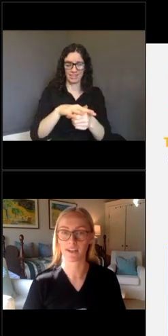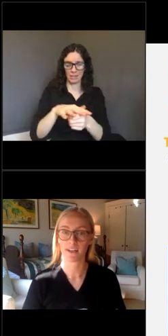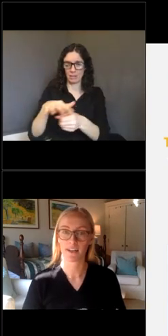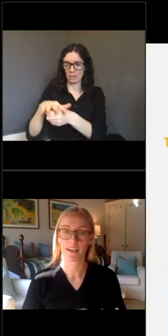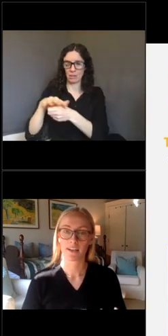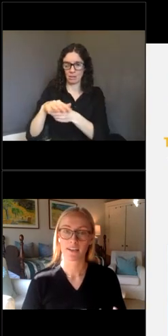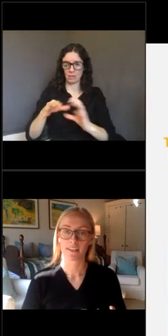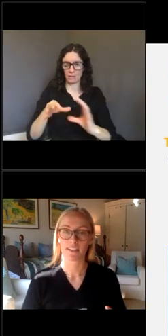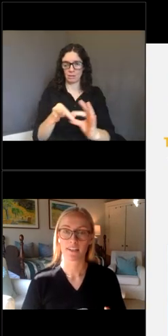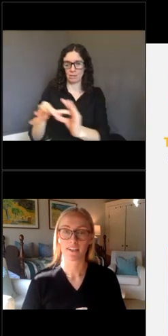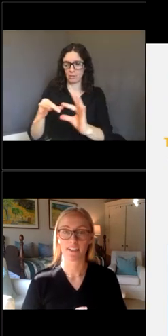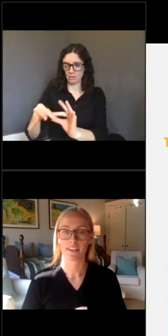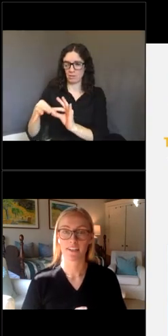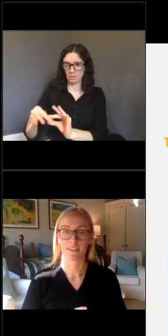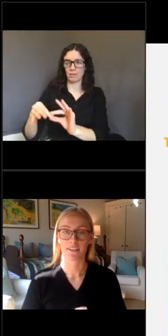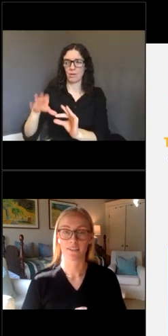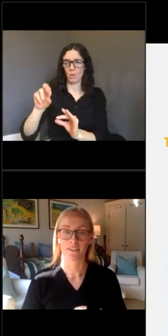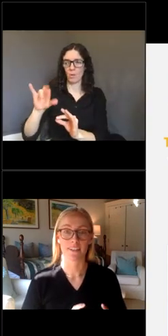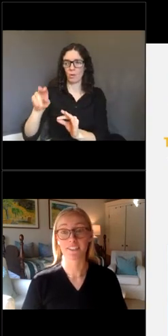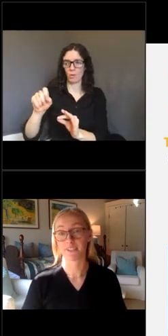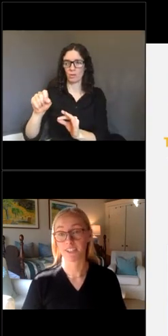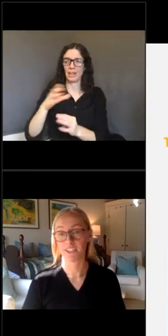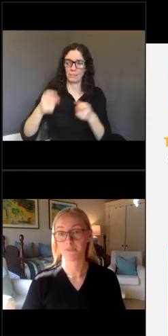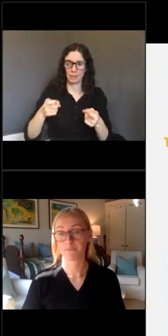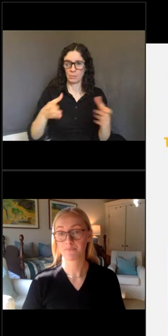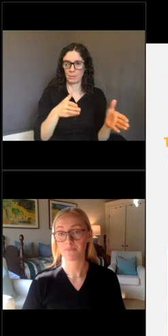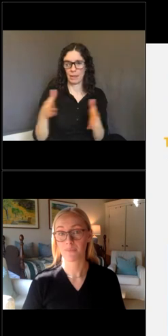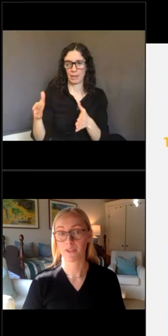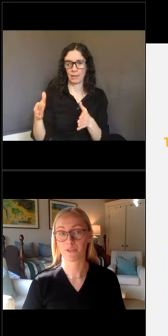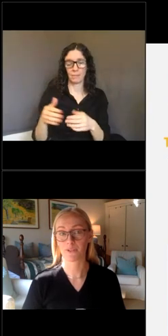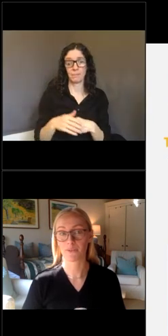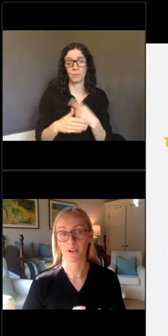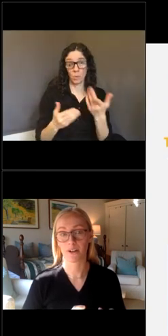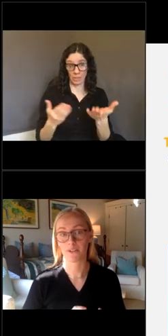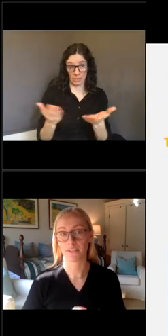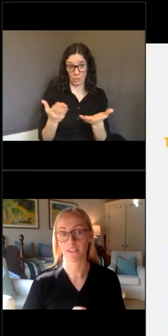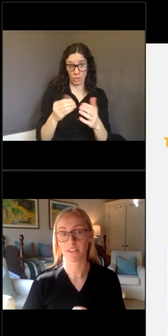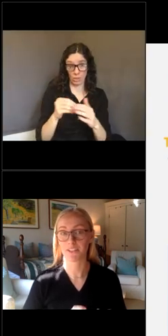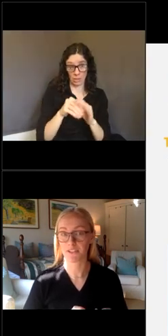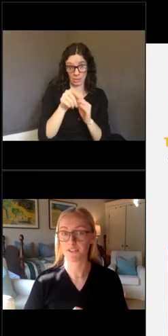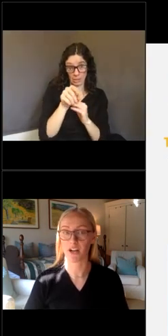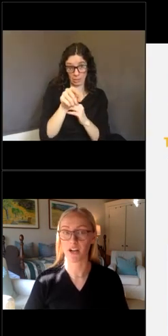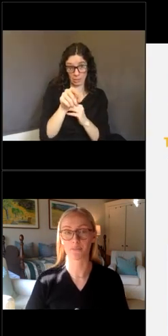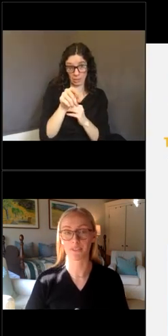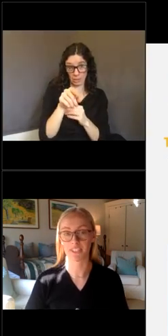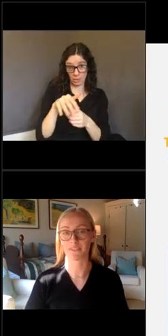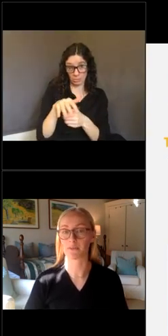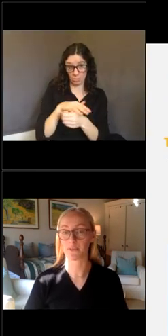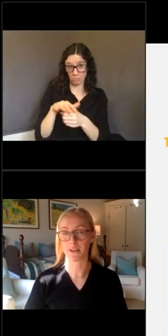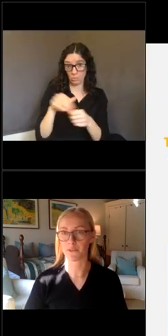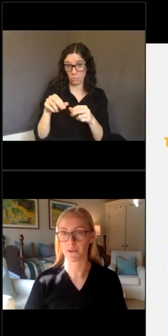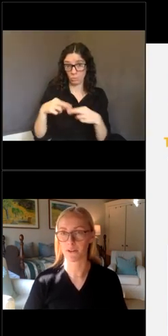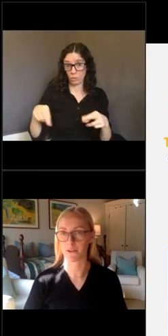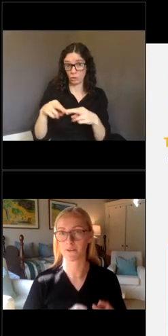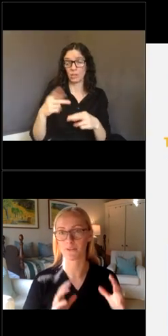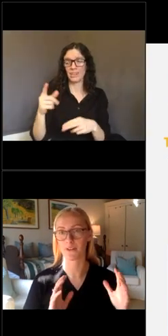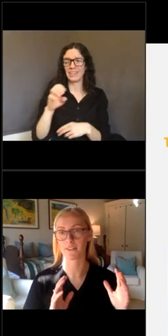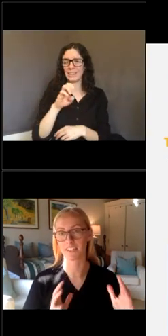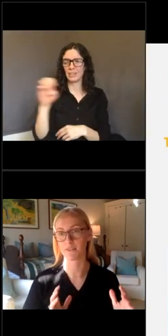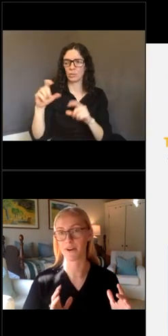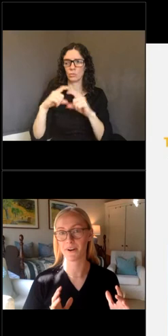plans. Here in this region, a group called the Eastern Tropical Pacific Marine